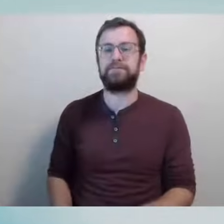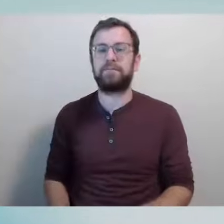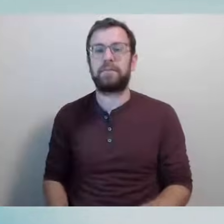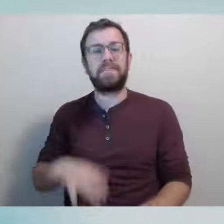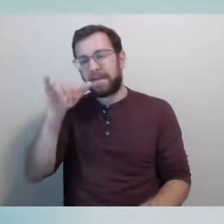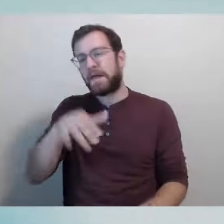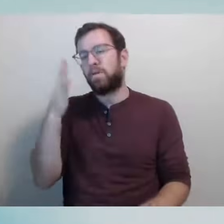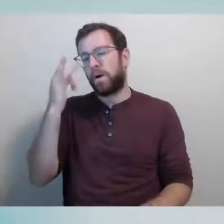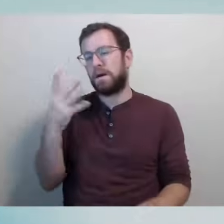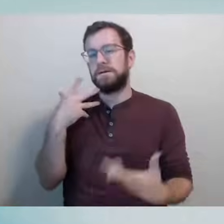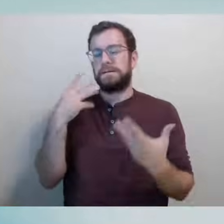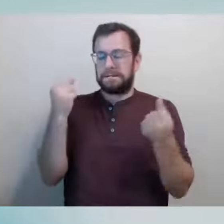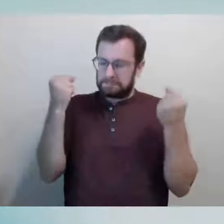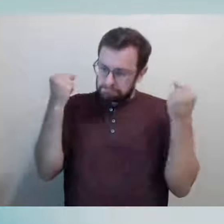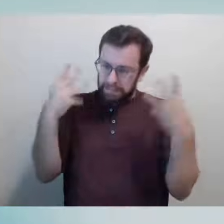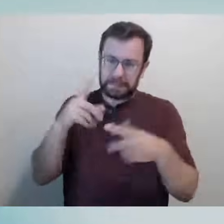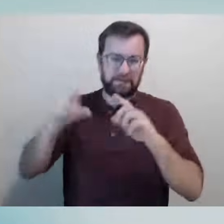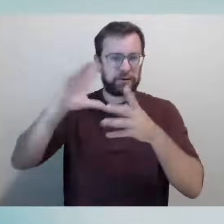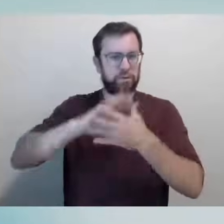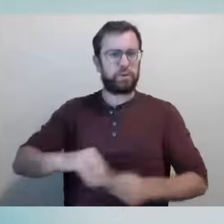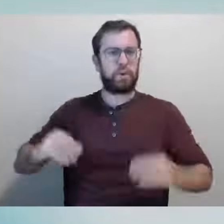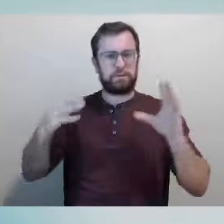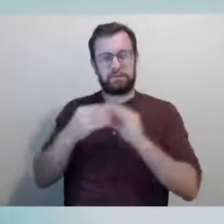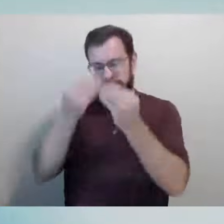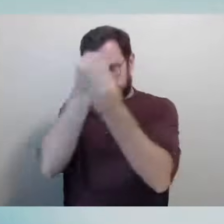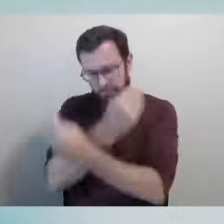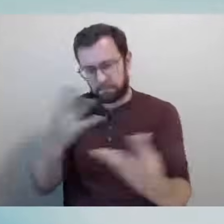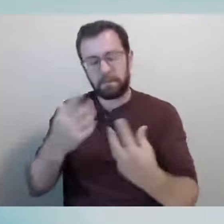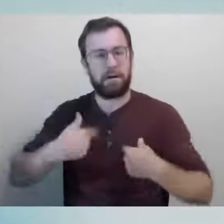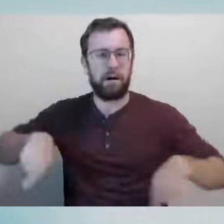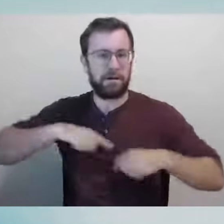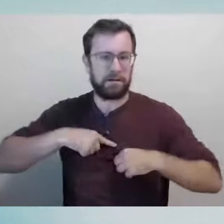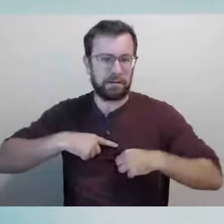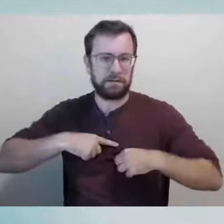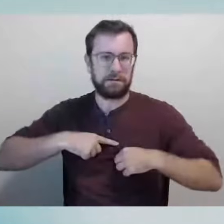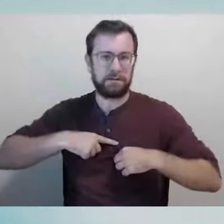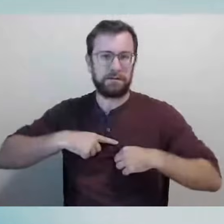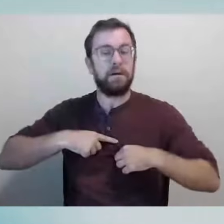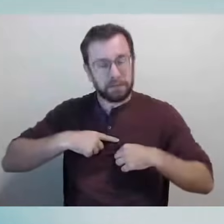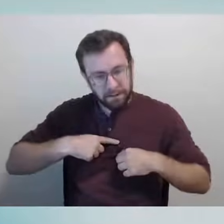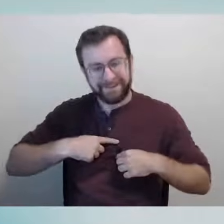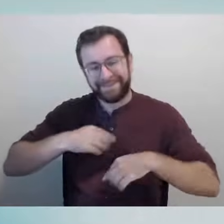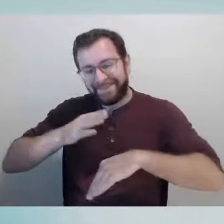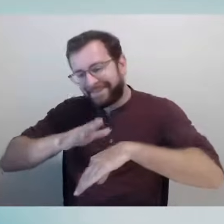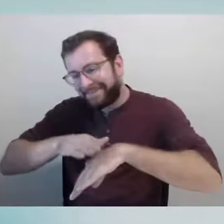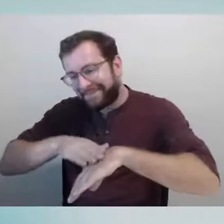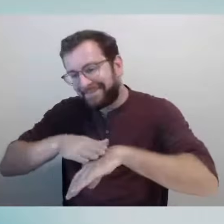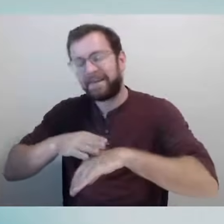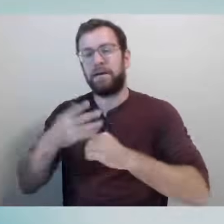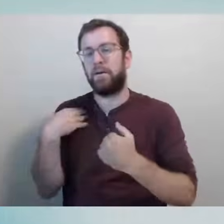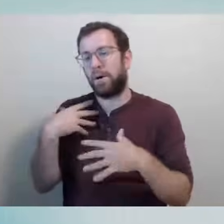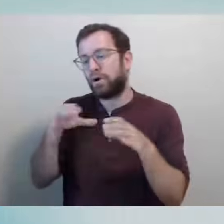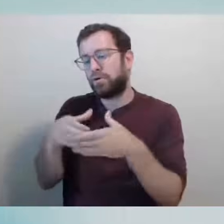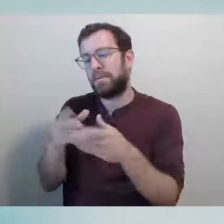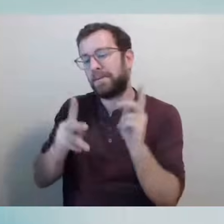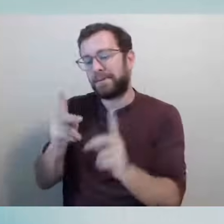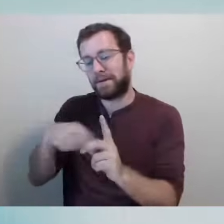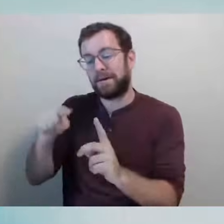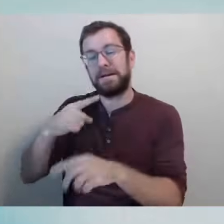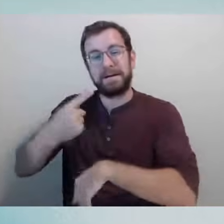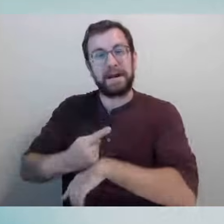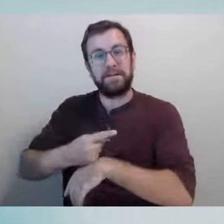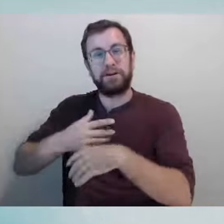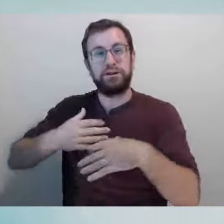several narrations that our scholars tell us hint to the idea that there will be a group of people on the day of judgment that